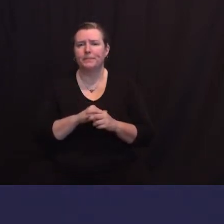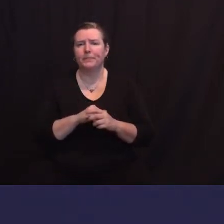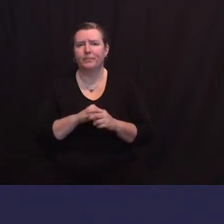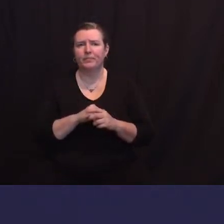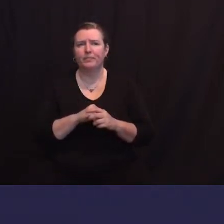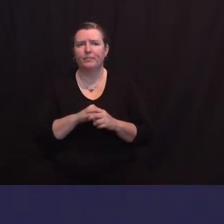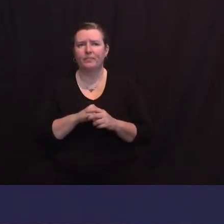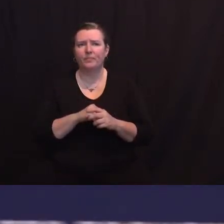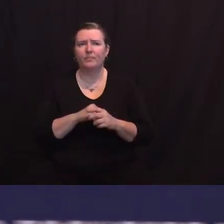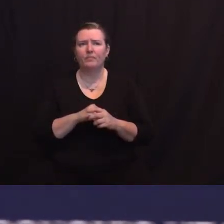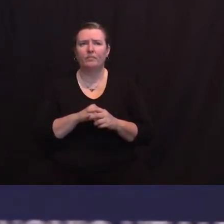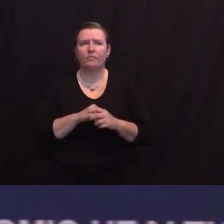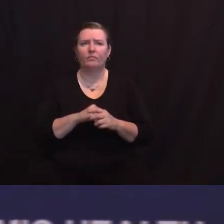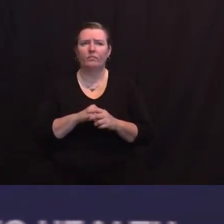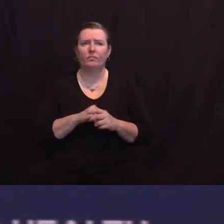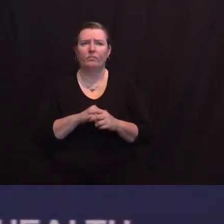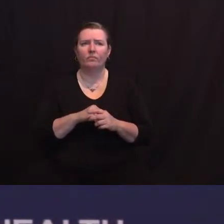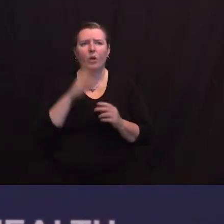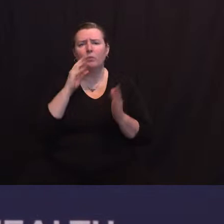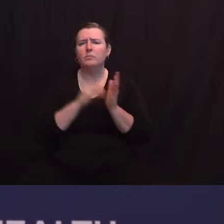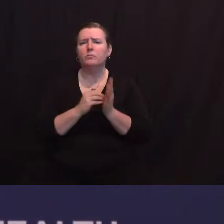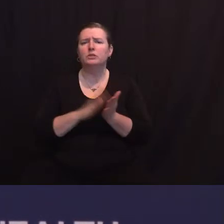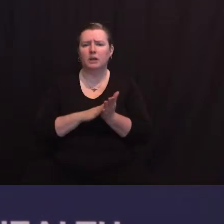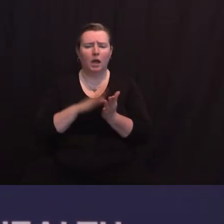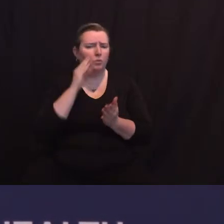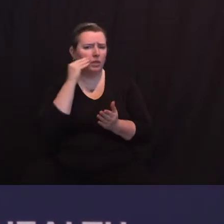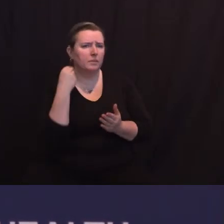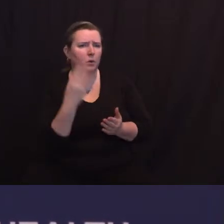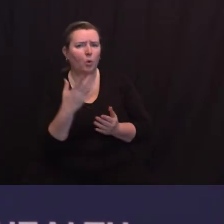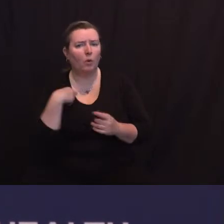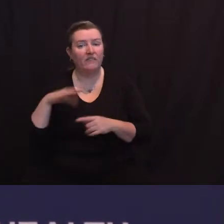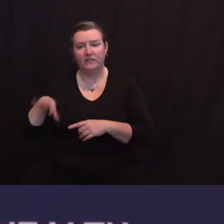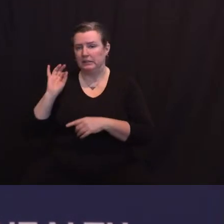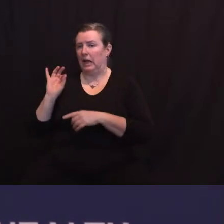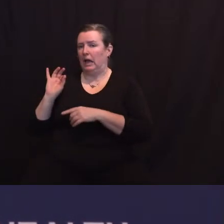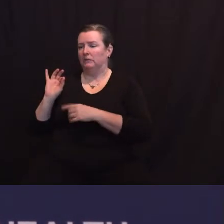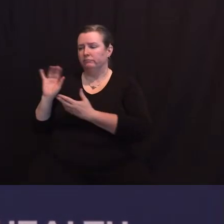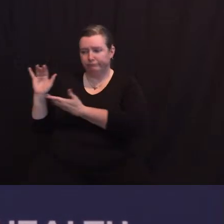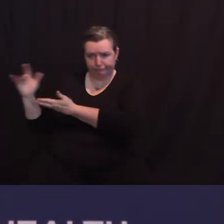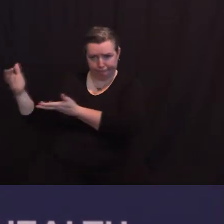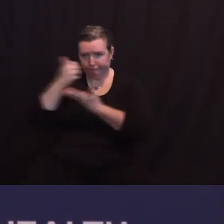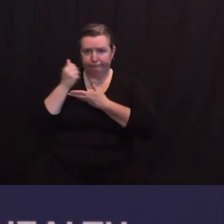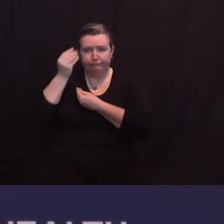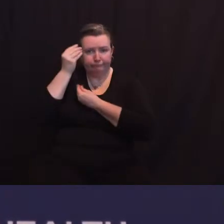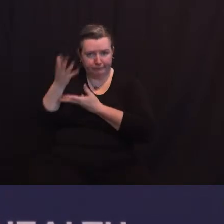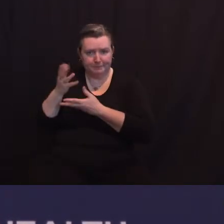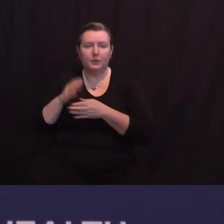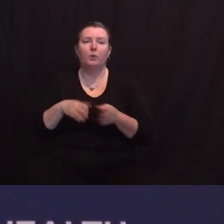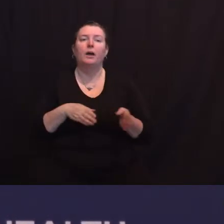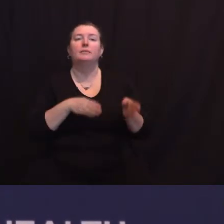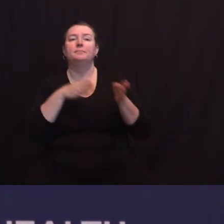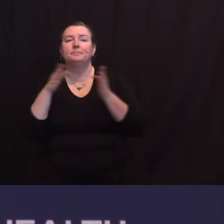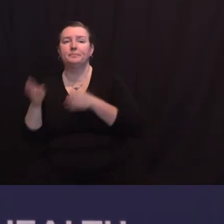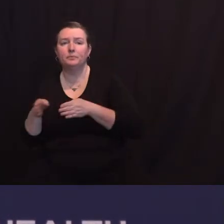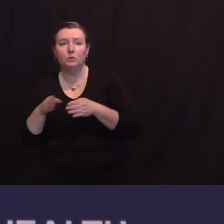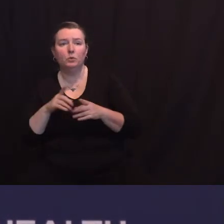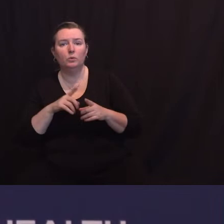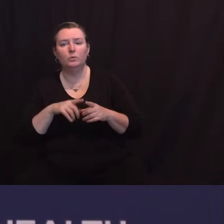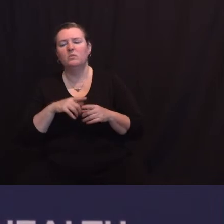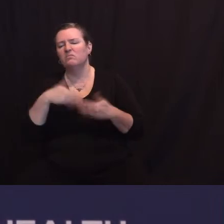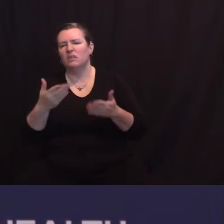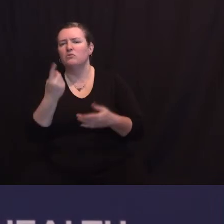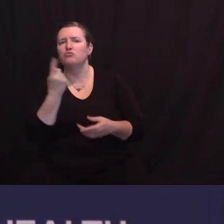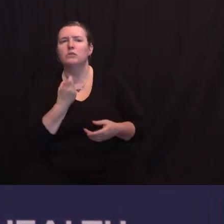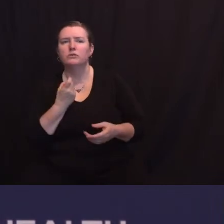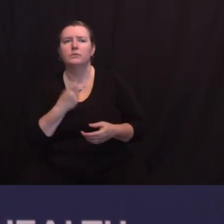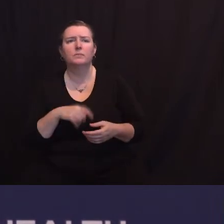Mahan, will you keep that in mind? Let's hit Matt next. Sam, it was good to see you. Matt, good afternoon. Good afternoon. Will parents have an option to